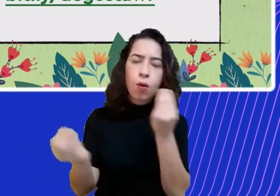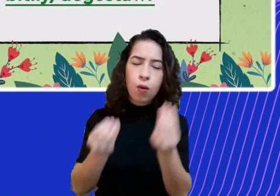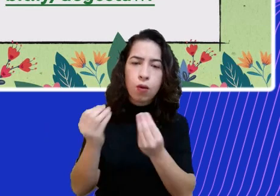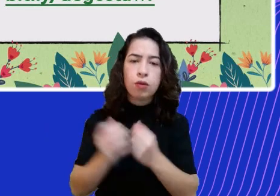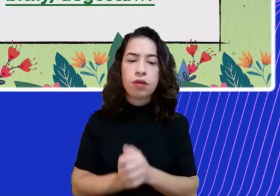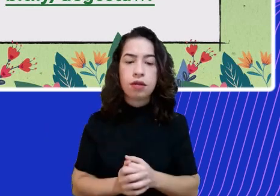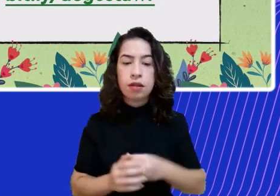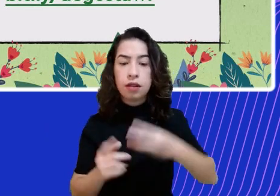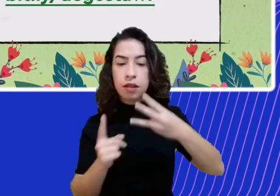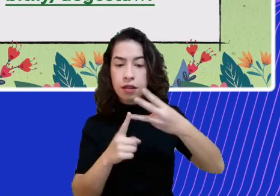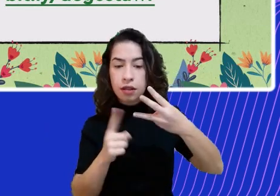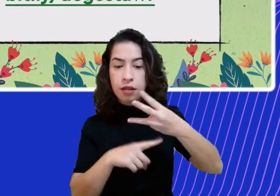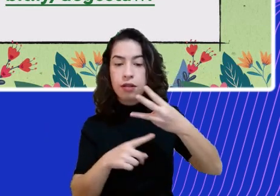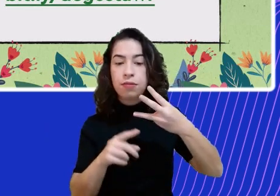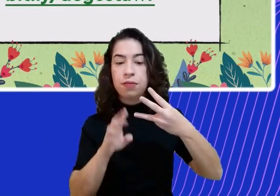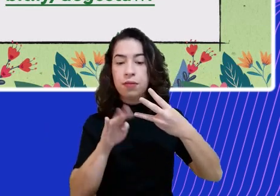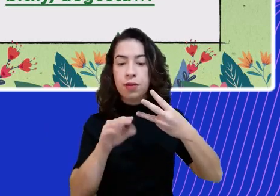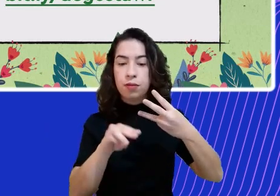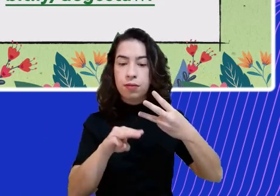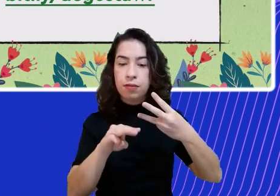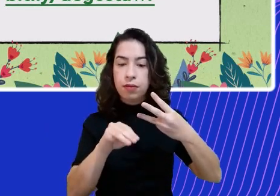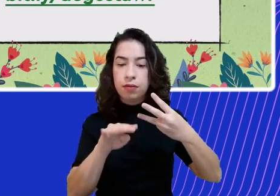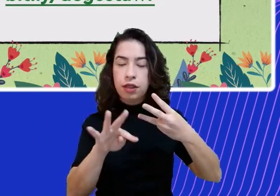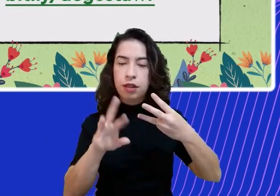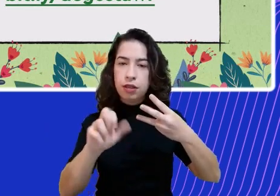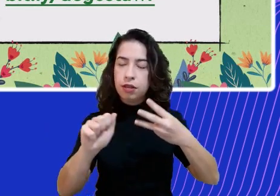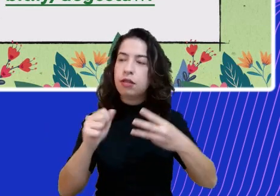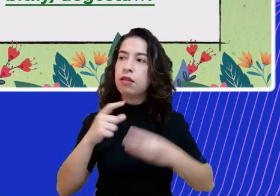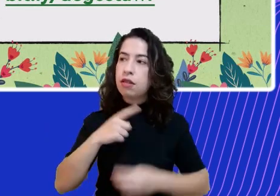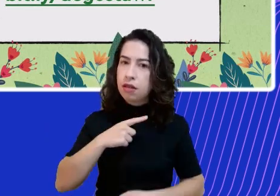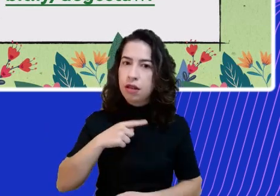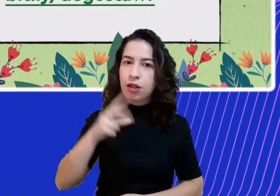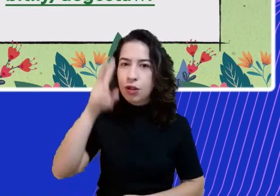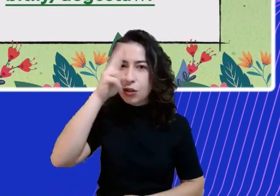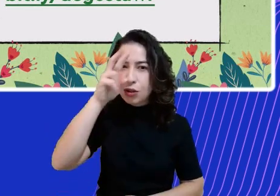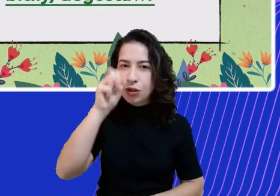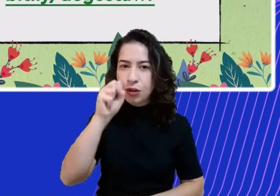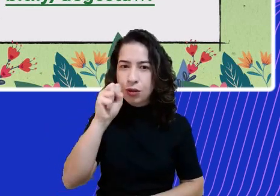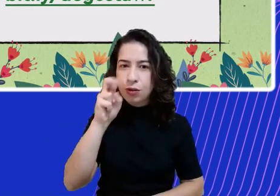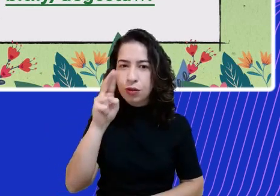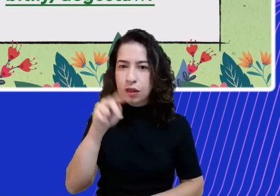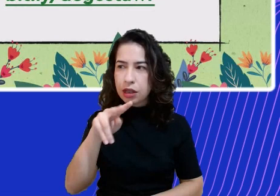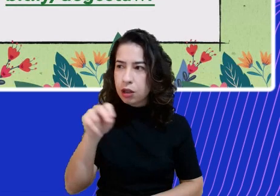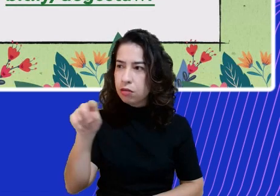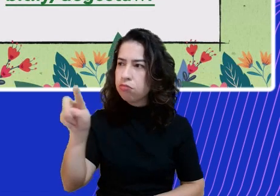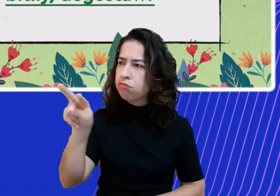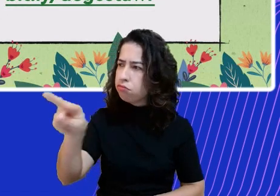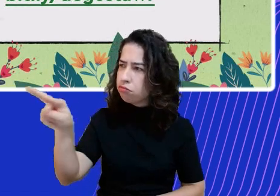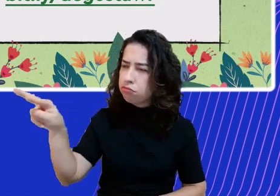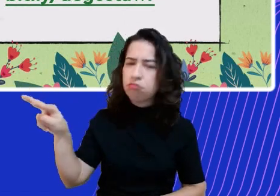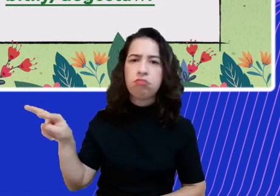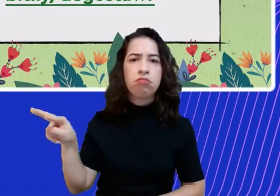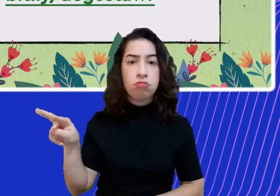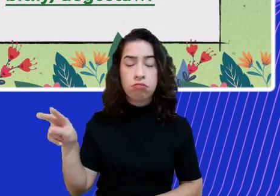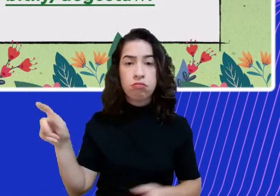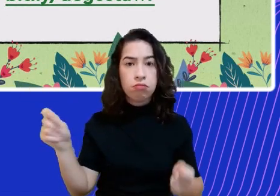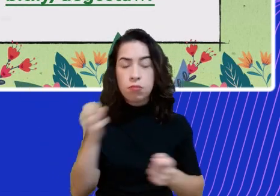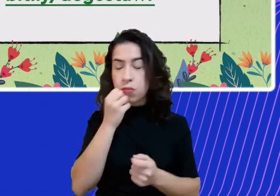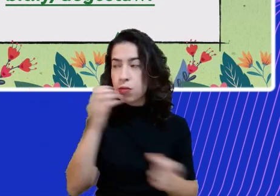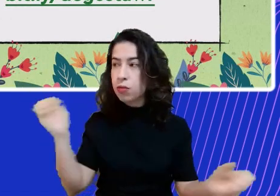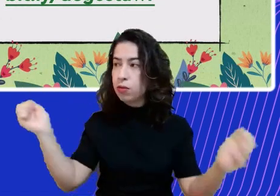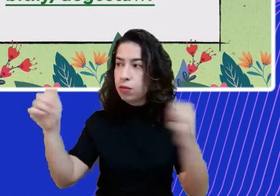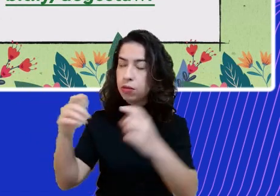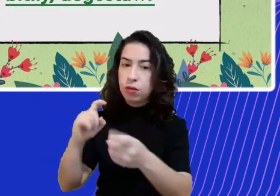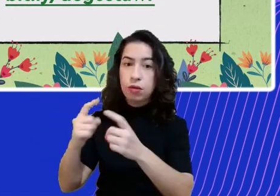And biomimetic that we bring here, the Suzano's cases, it's amazing. The reimagine there was really great because